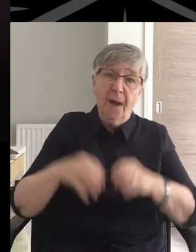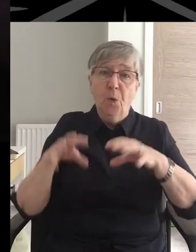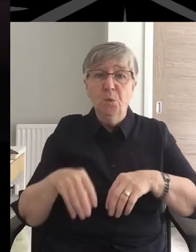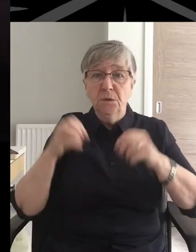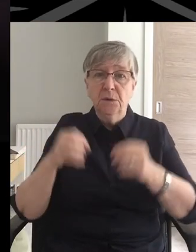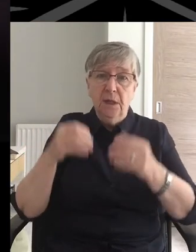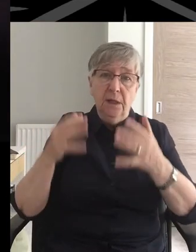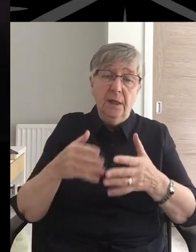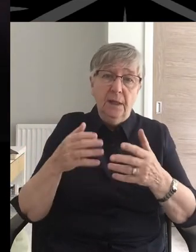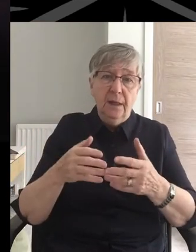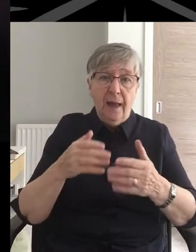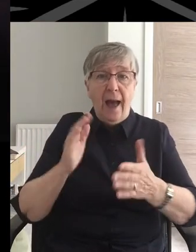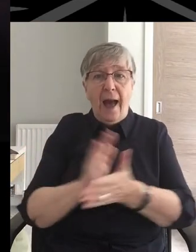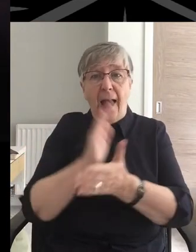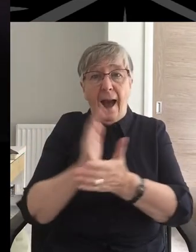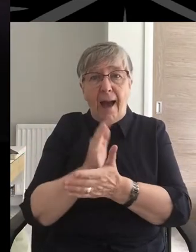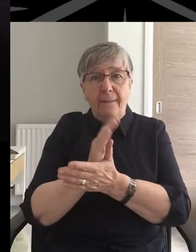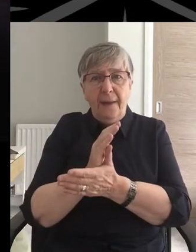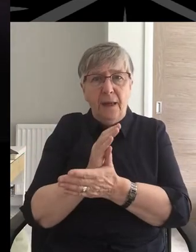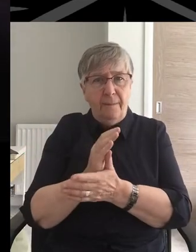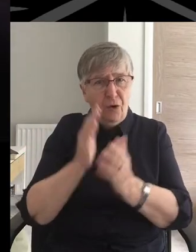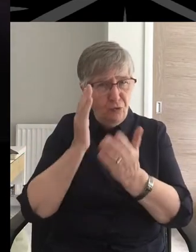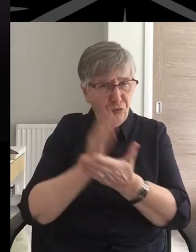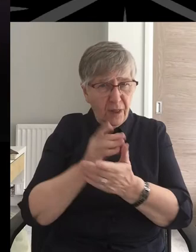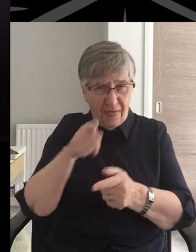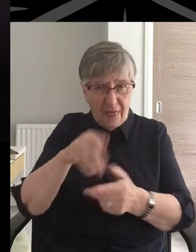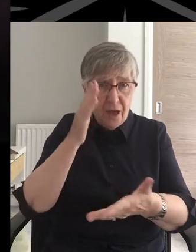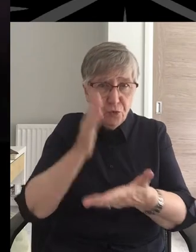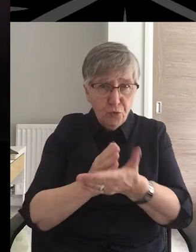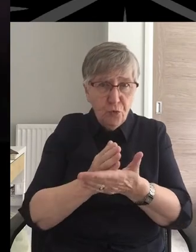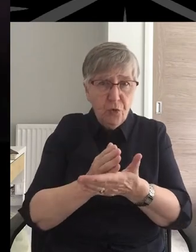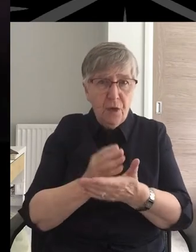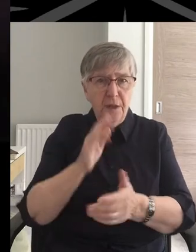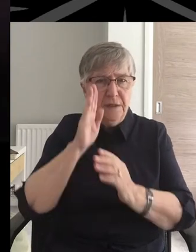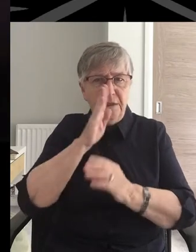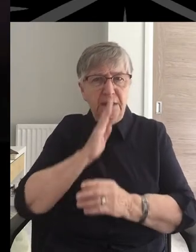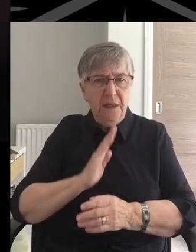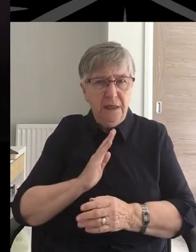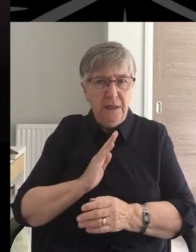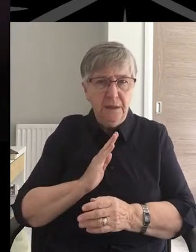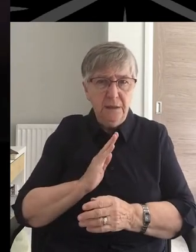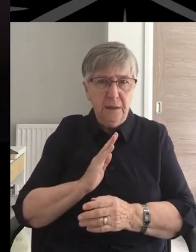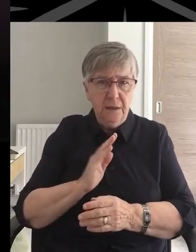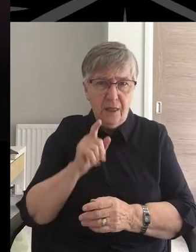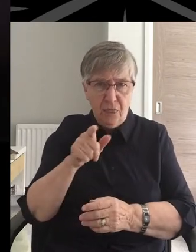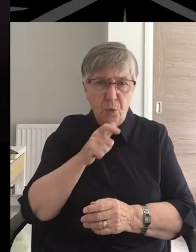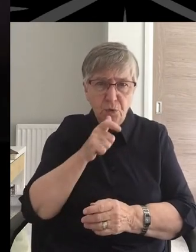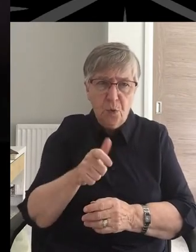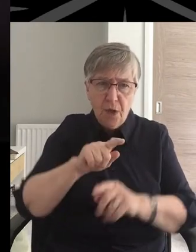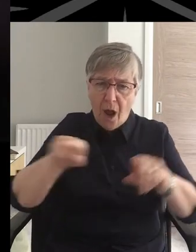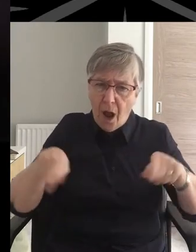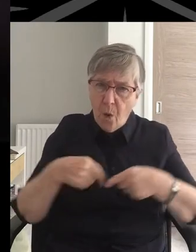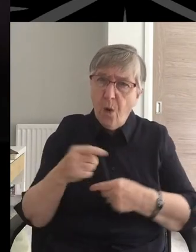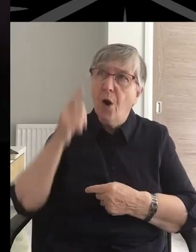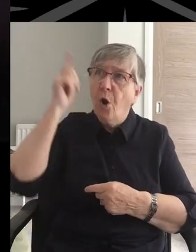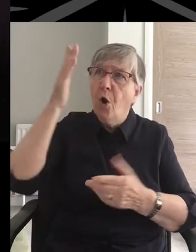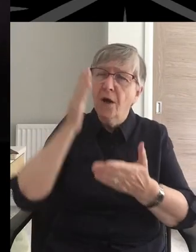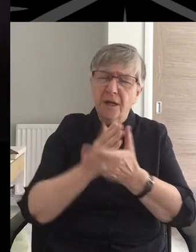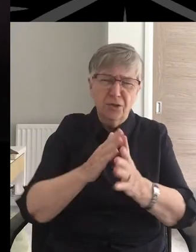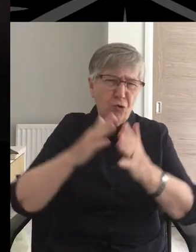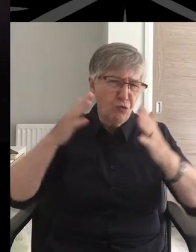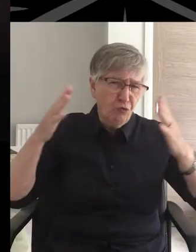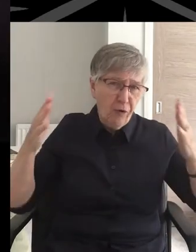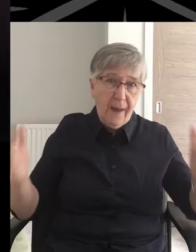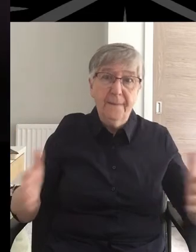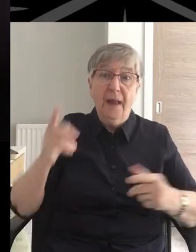big and something very serious. And just like Ezekiel, the words in Our God is a Great Big God are words that are